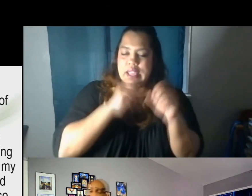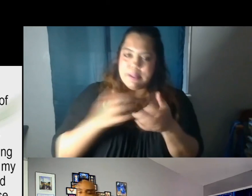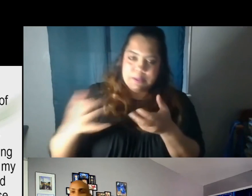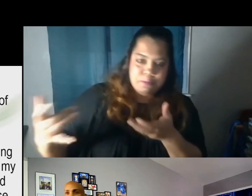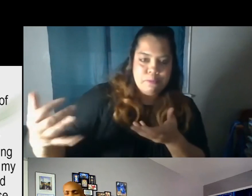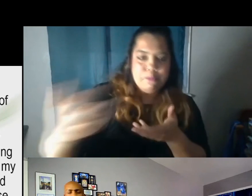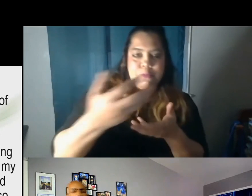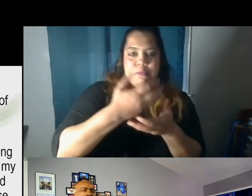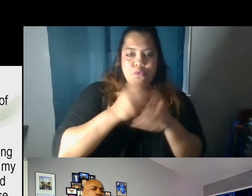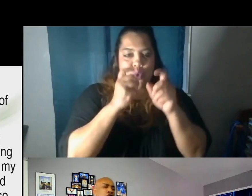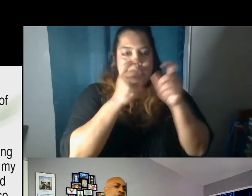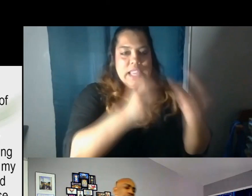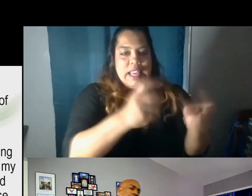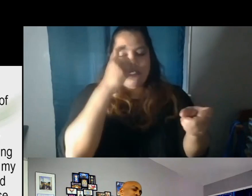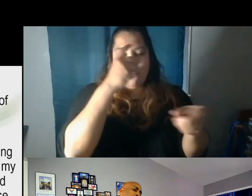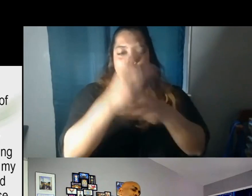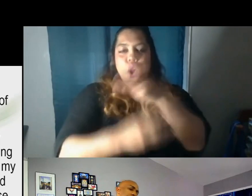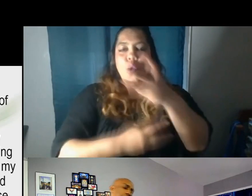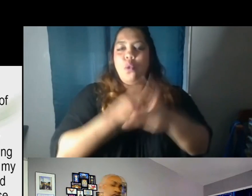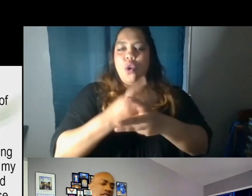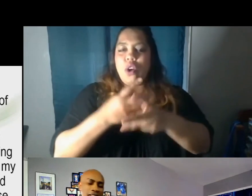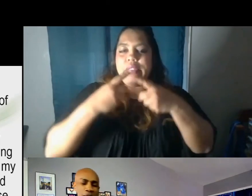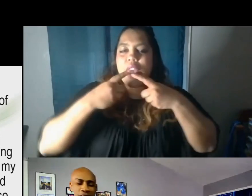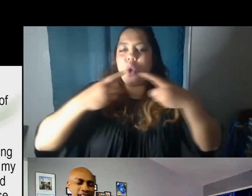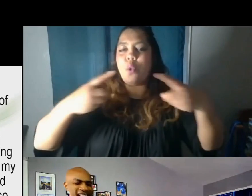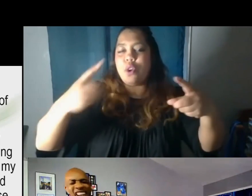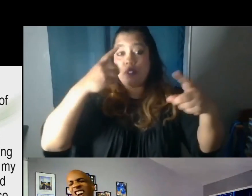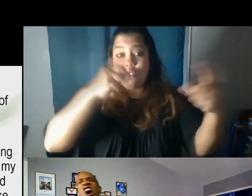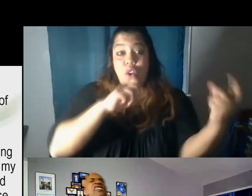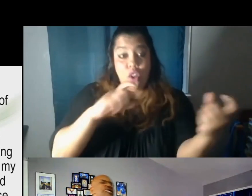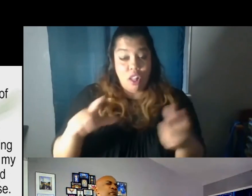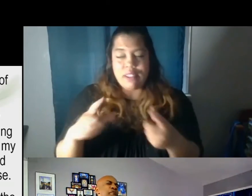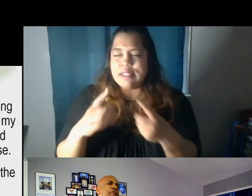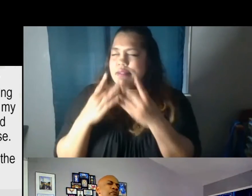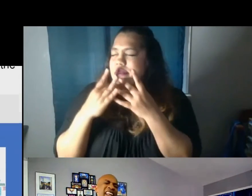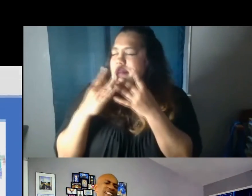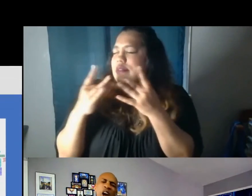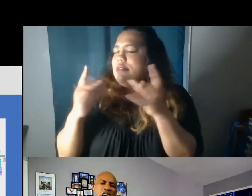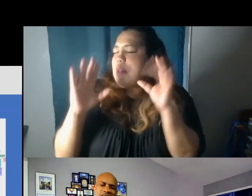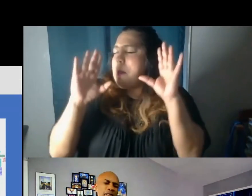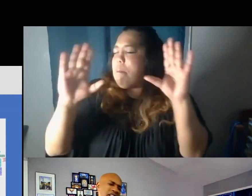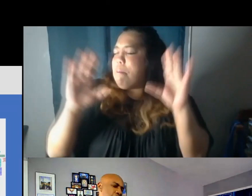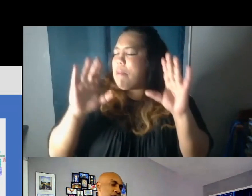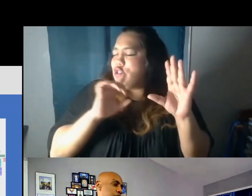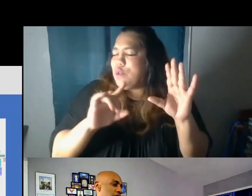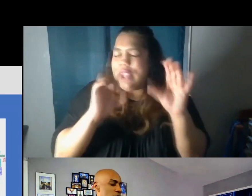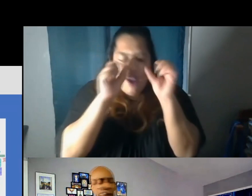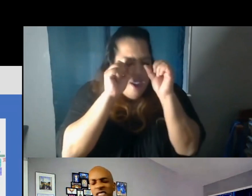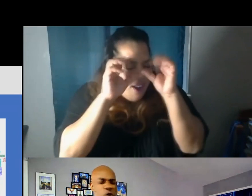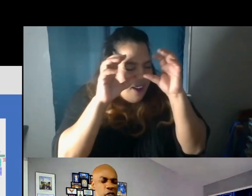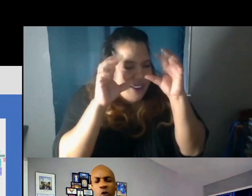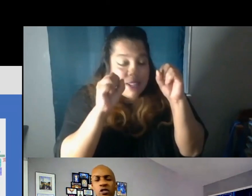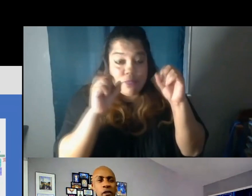for all. Ooh, yes, delicious and amazing and awesome. Like, it's awesome to be able to